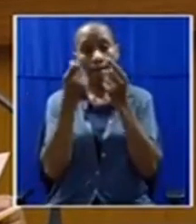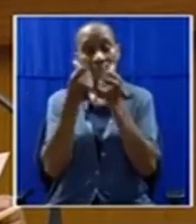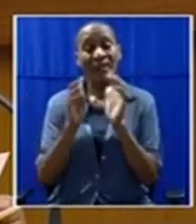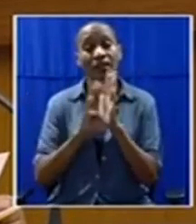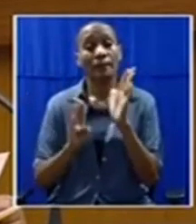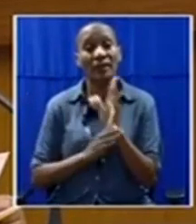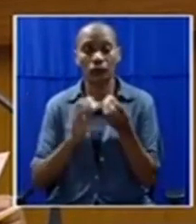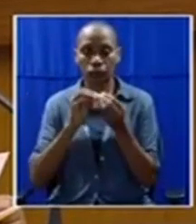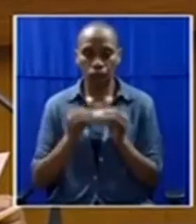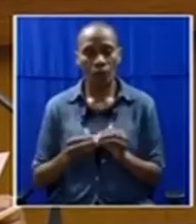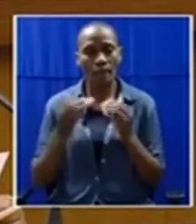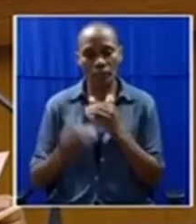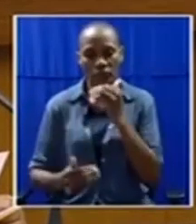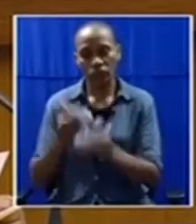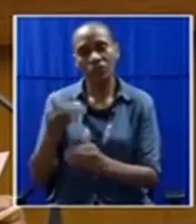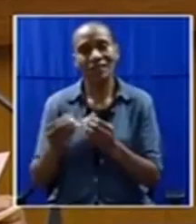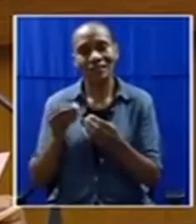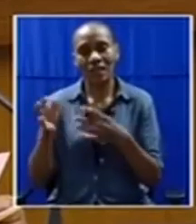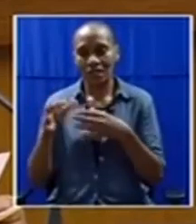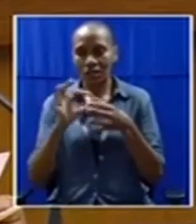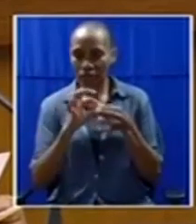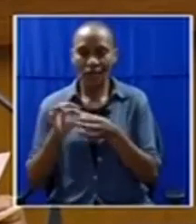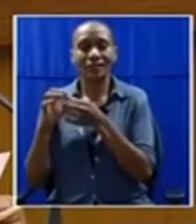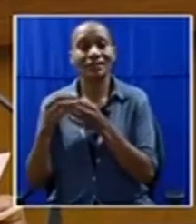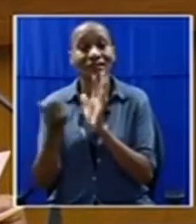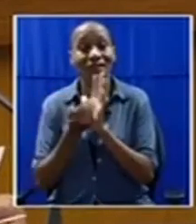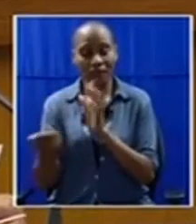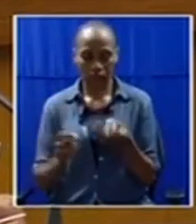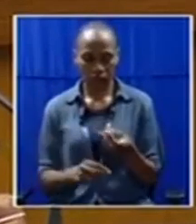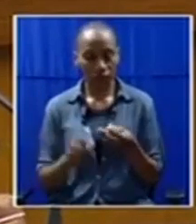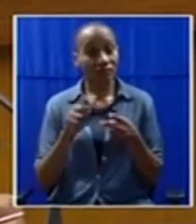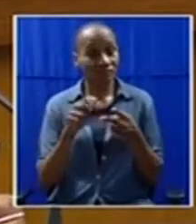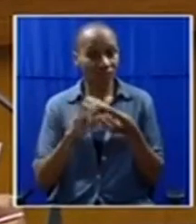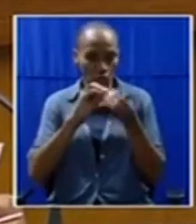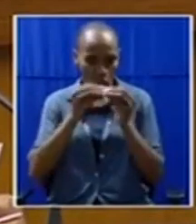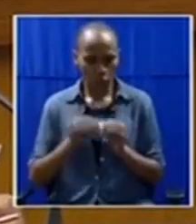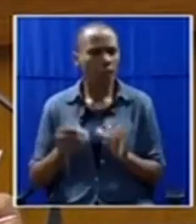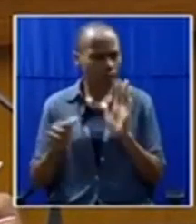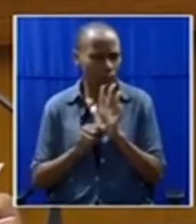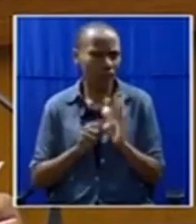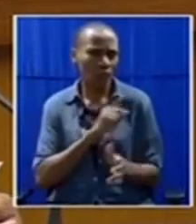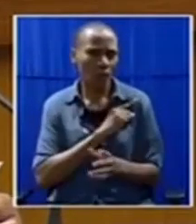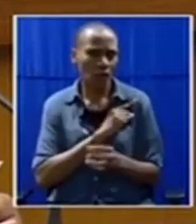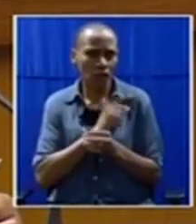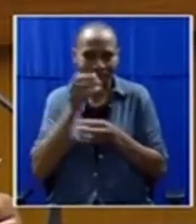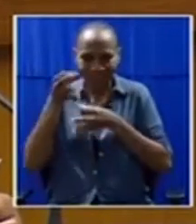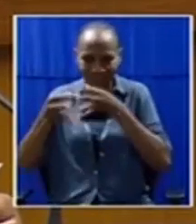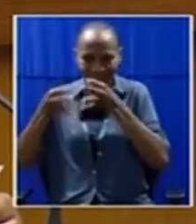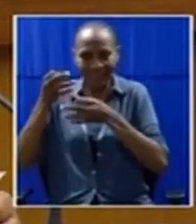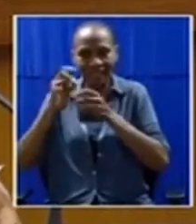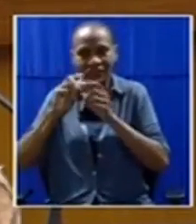Procedure and Related Matters Act. These amendments were necessary to clarify certain